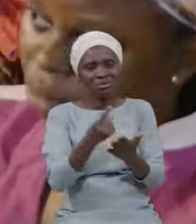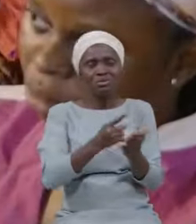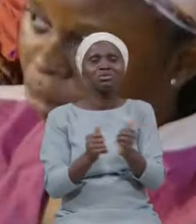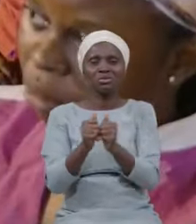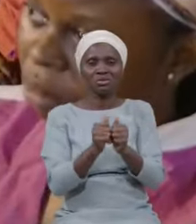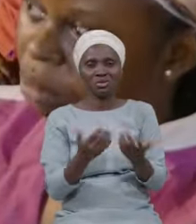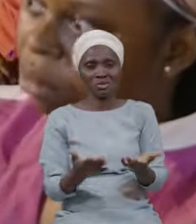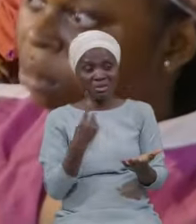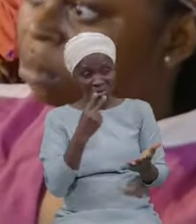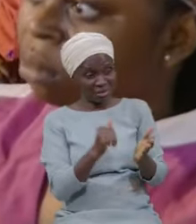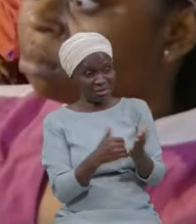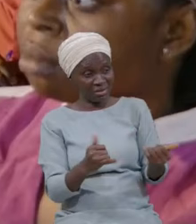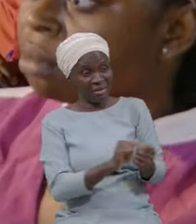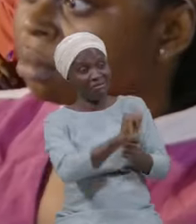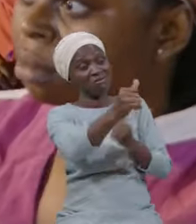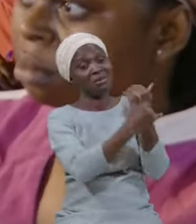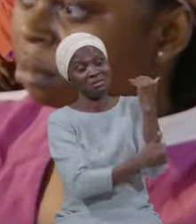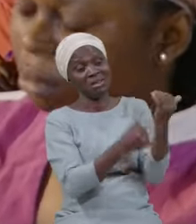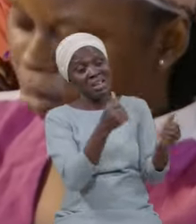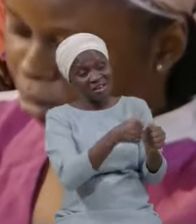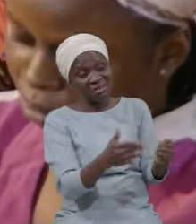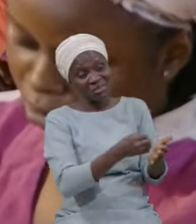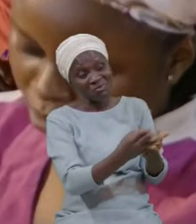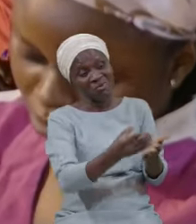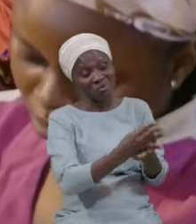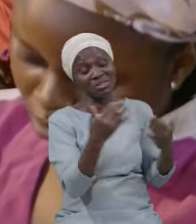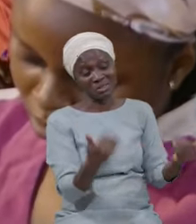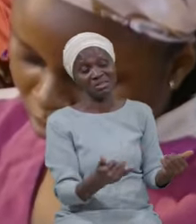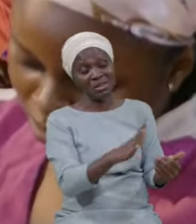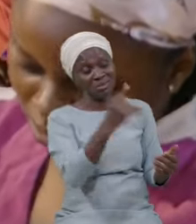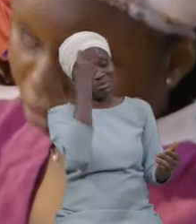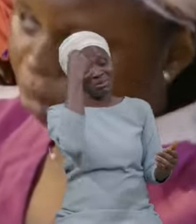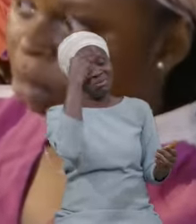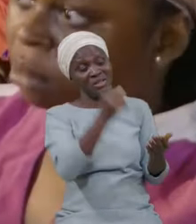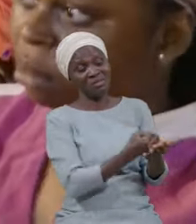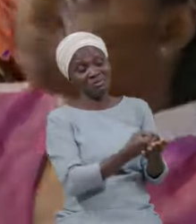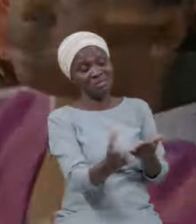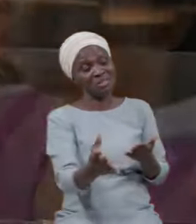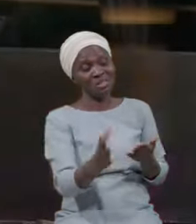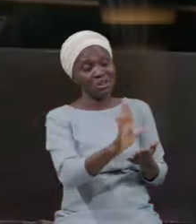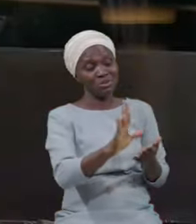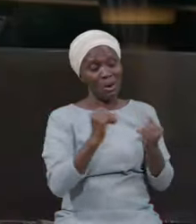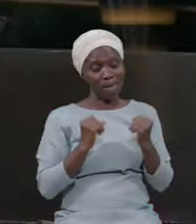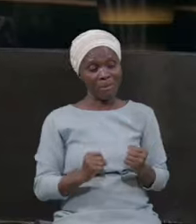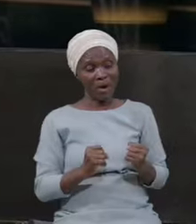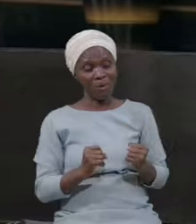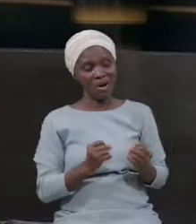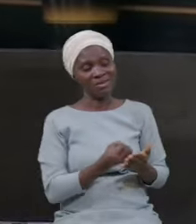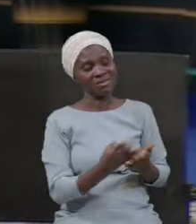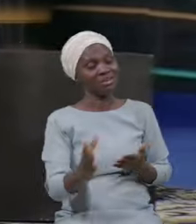as everything is wasted? Your brain wasted, your energy wasted, your life